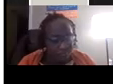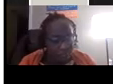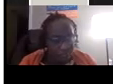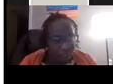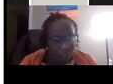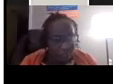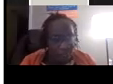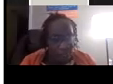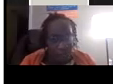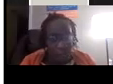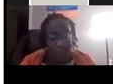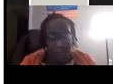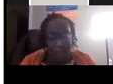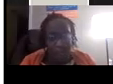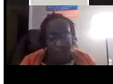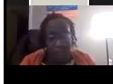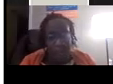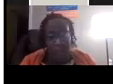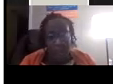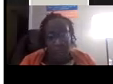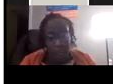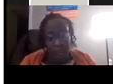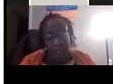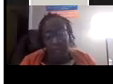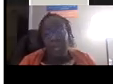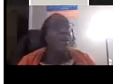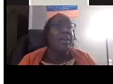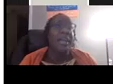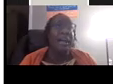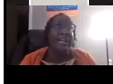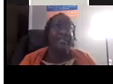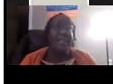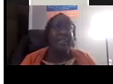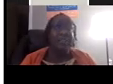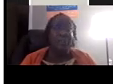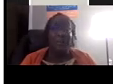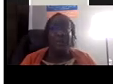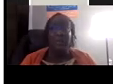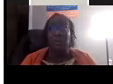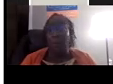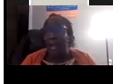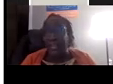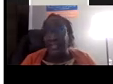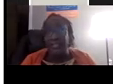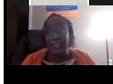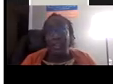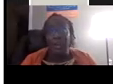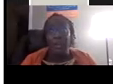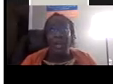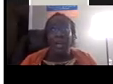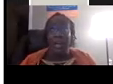what disability is in a lot of ways and who it affects. Yeah, and that somebody who's white,